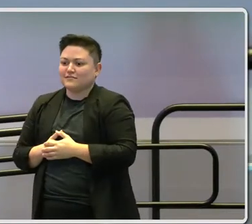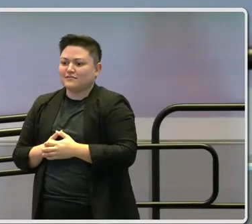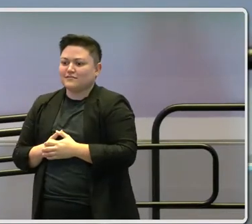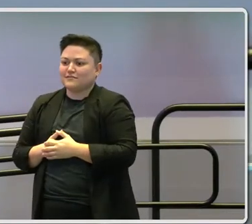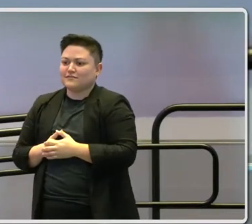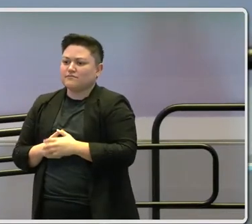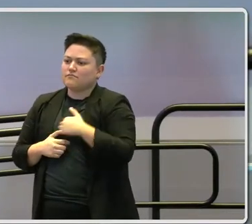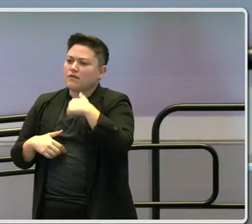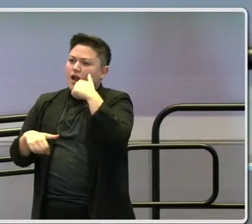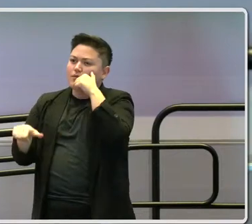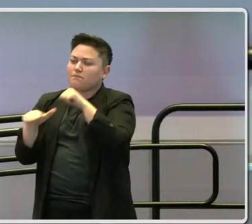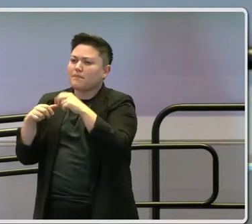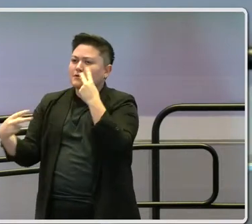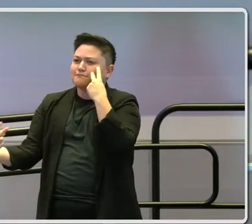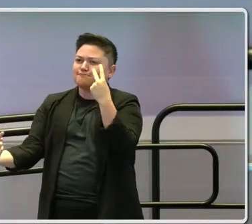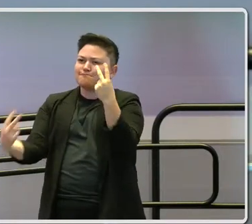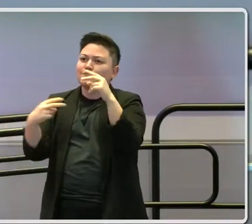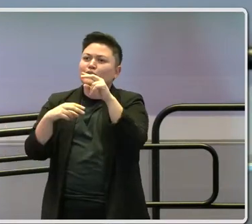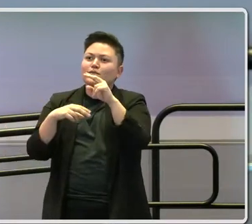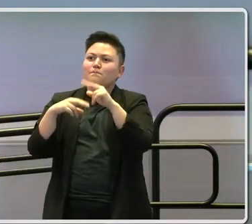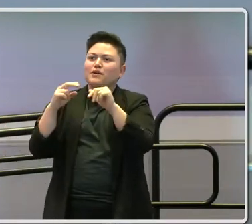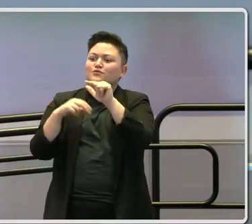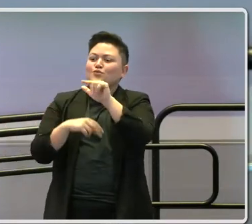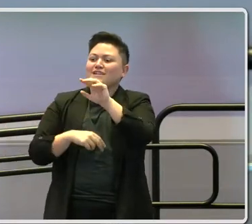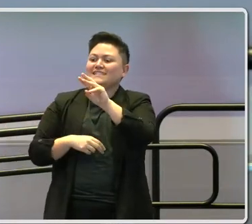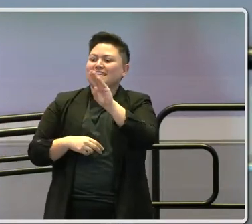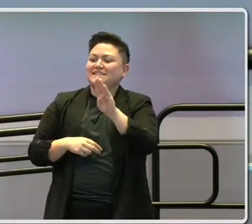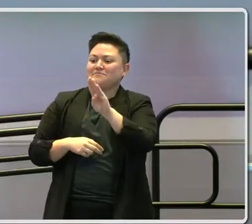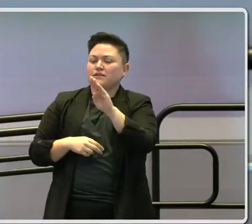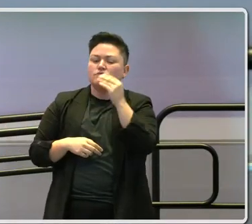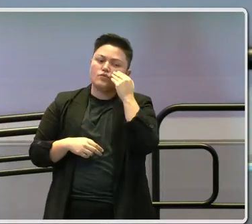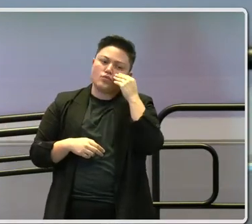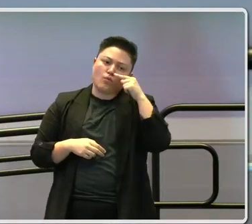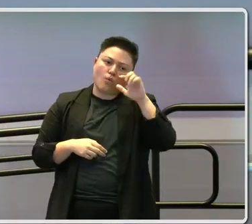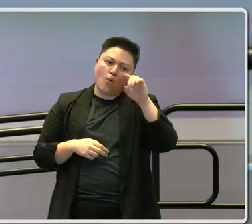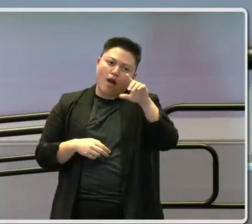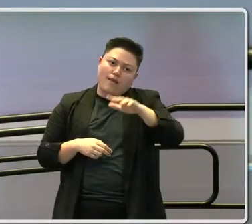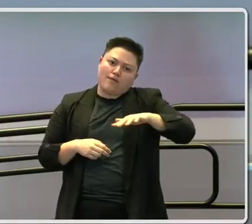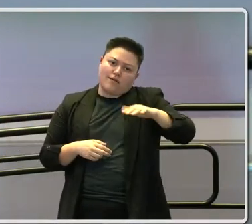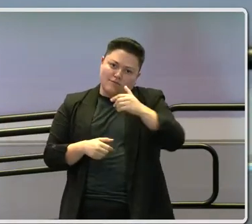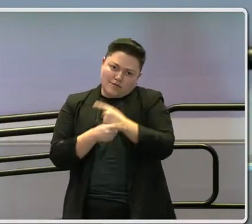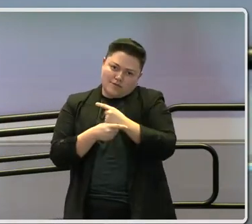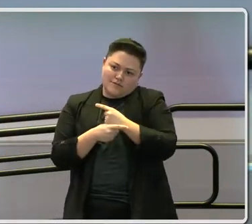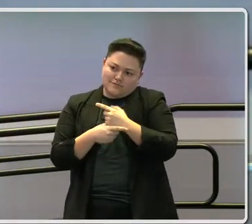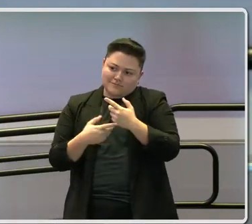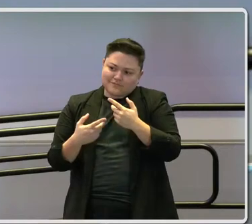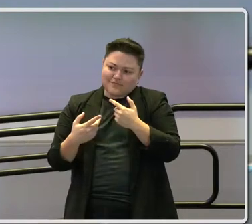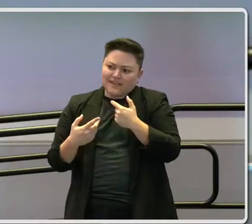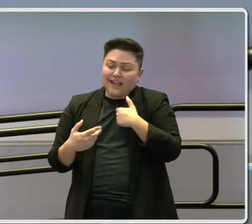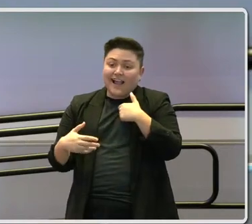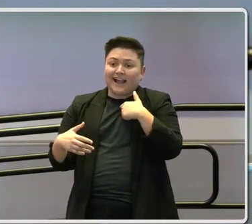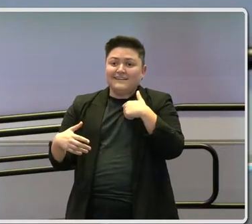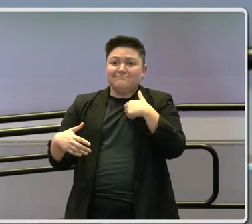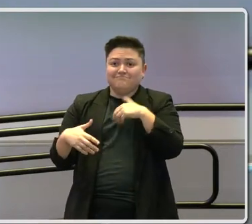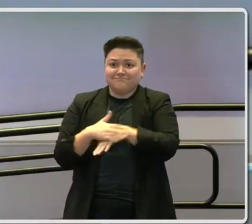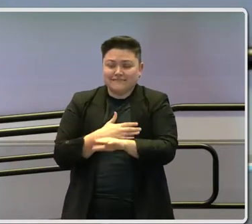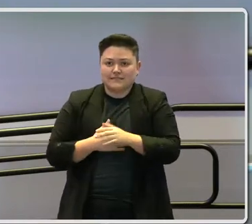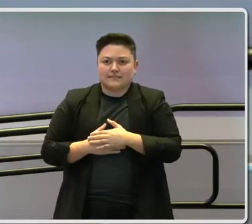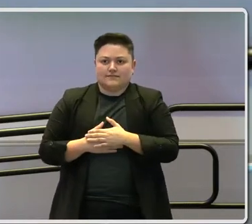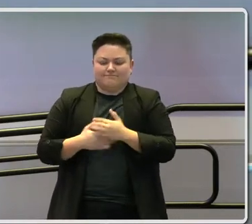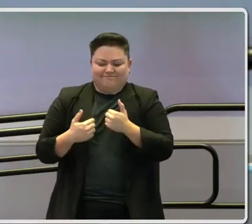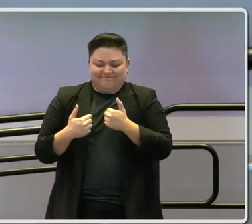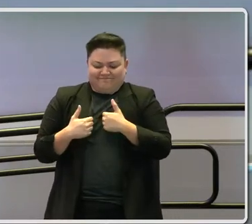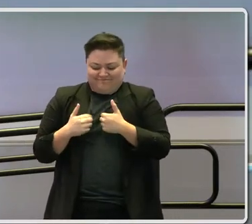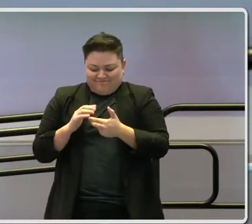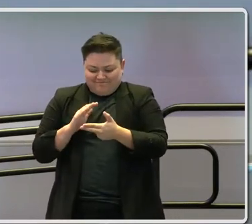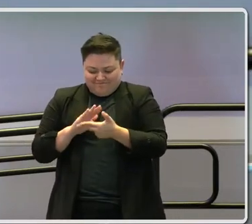I remember standing at 26B Quad, we all know where that is, right? Thinking, I am not college